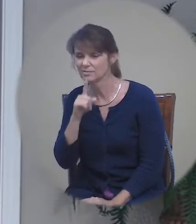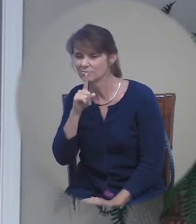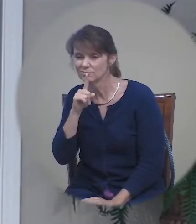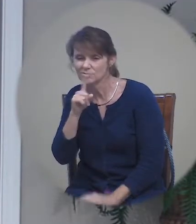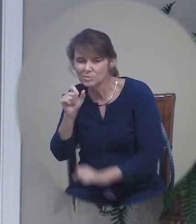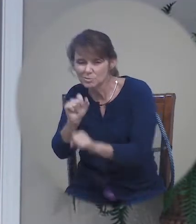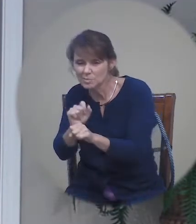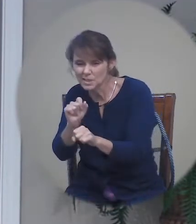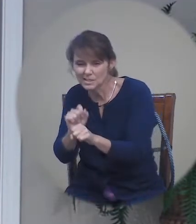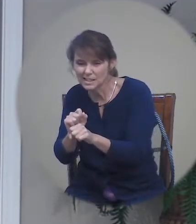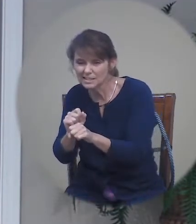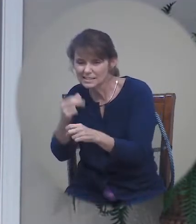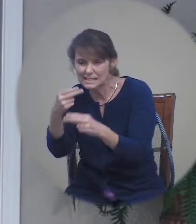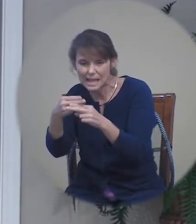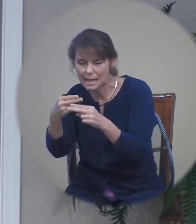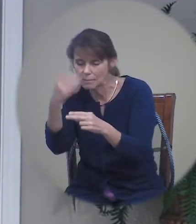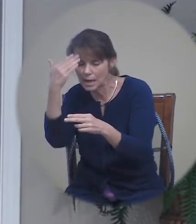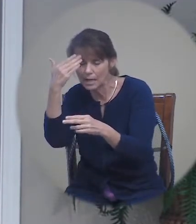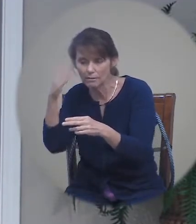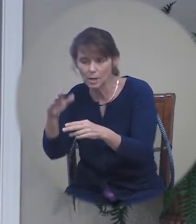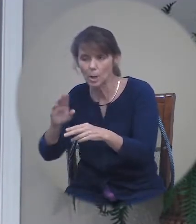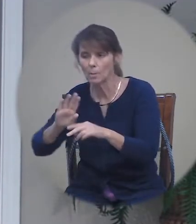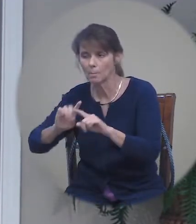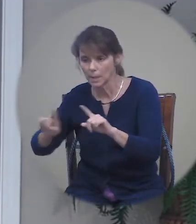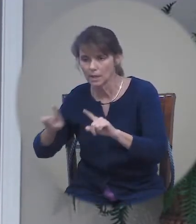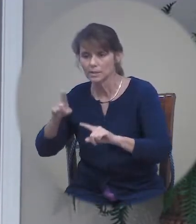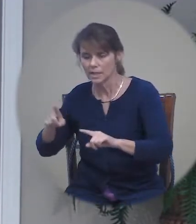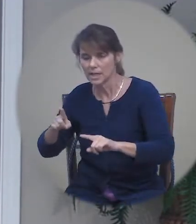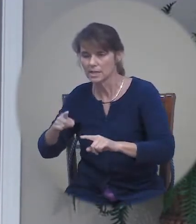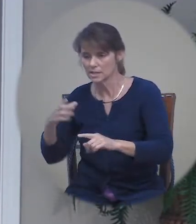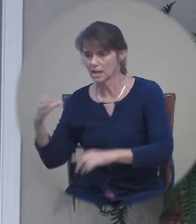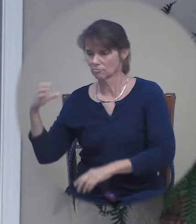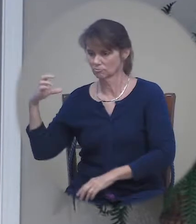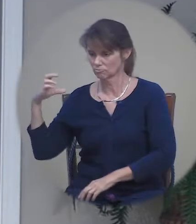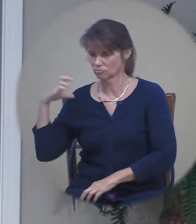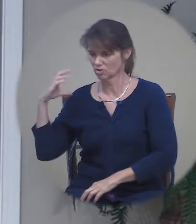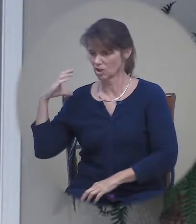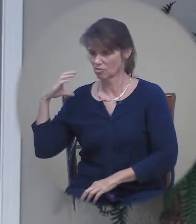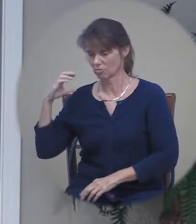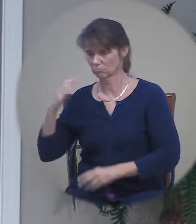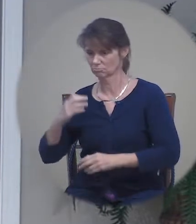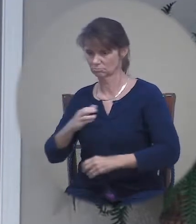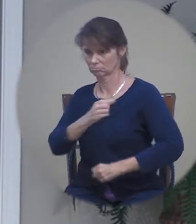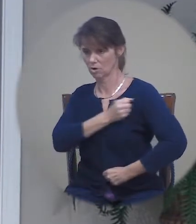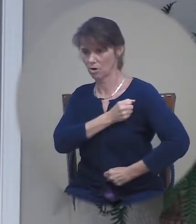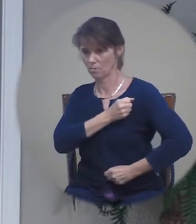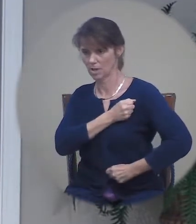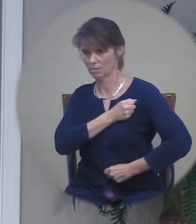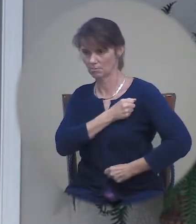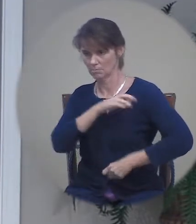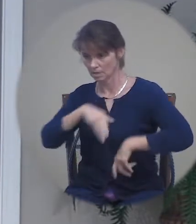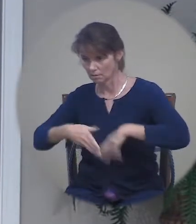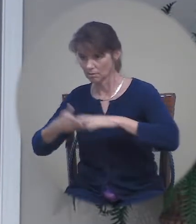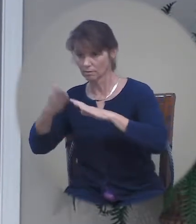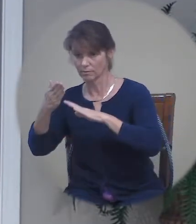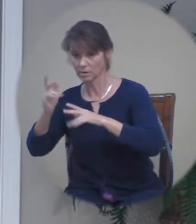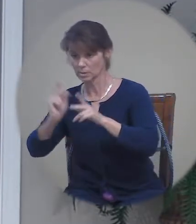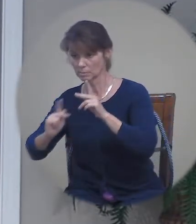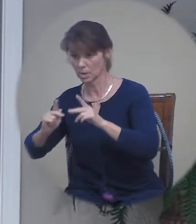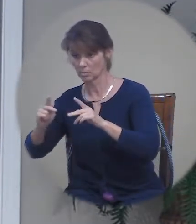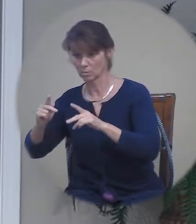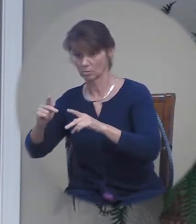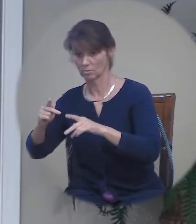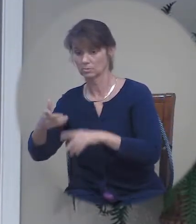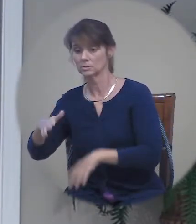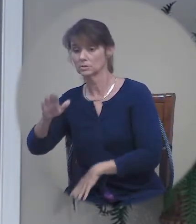might mean he's a general. But he comes and he makes this speech before the people of God. And